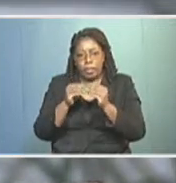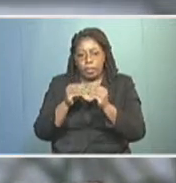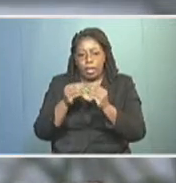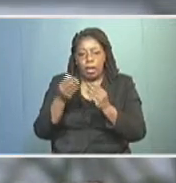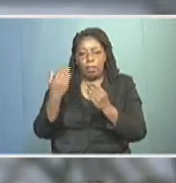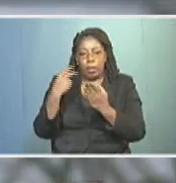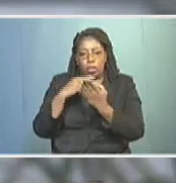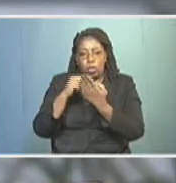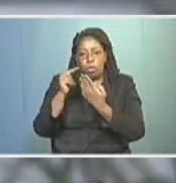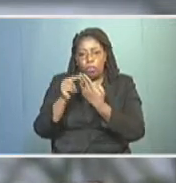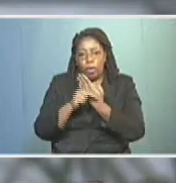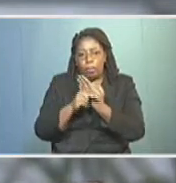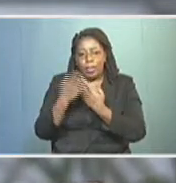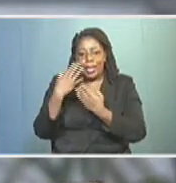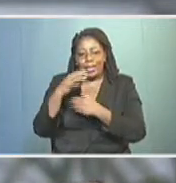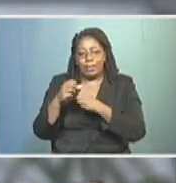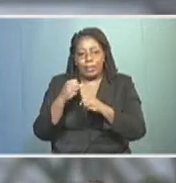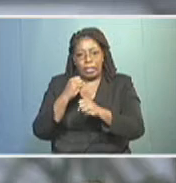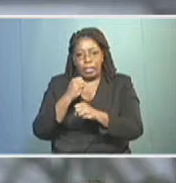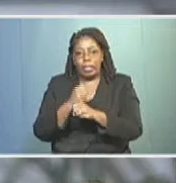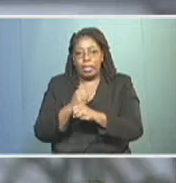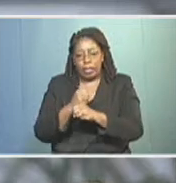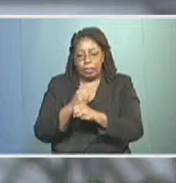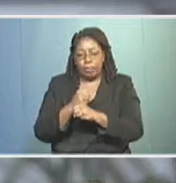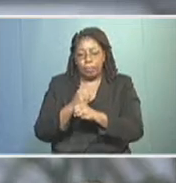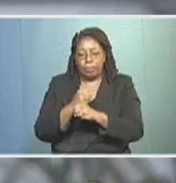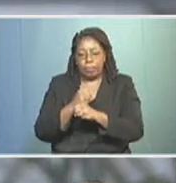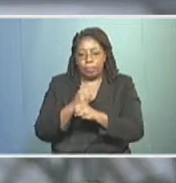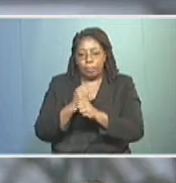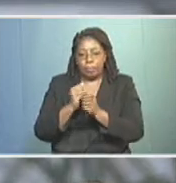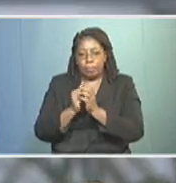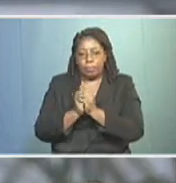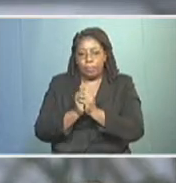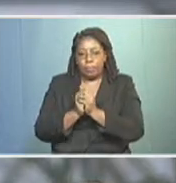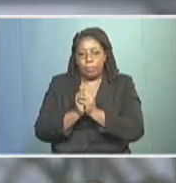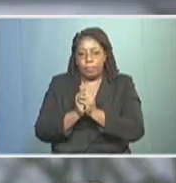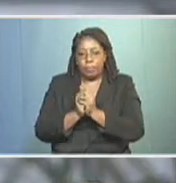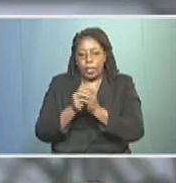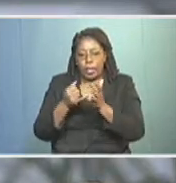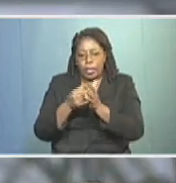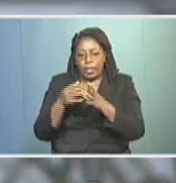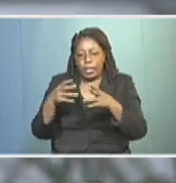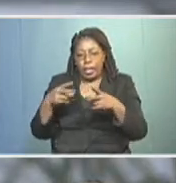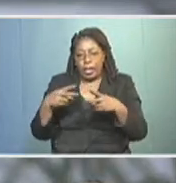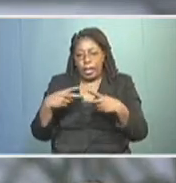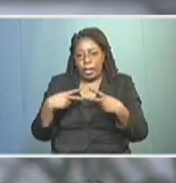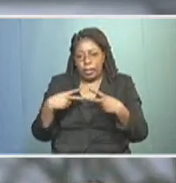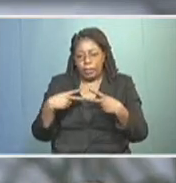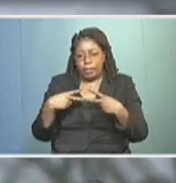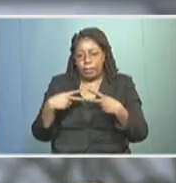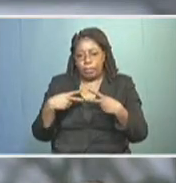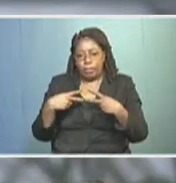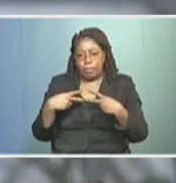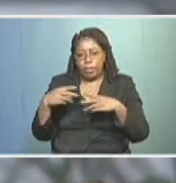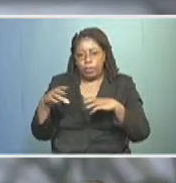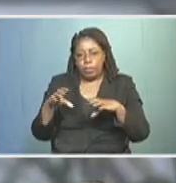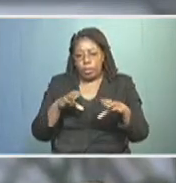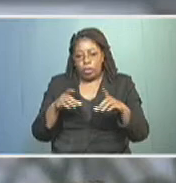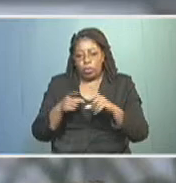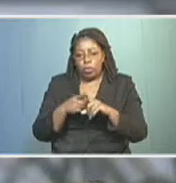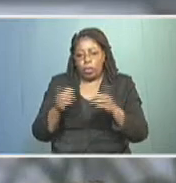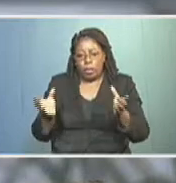November of last year, and to date has taken a number of steps to